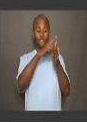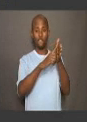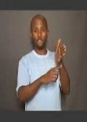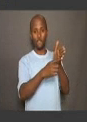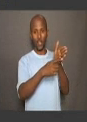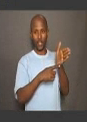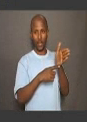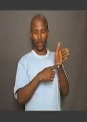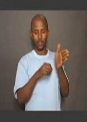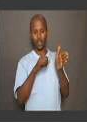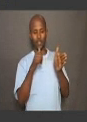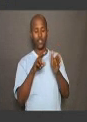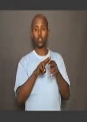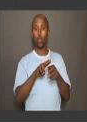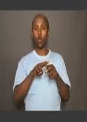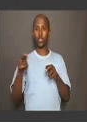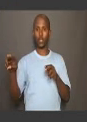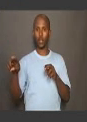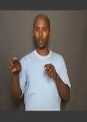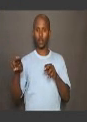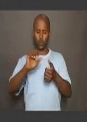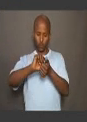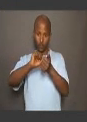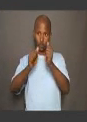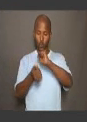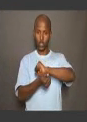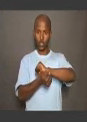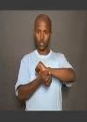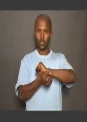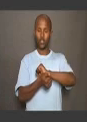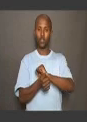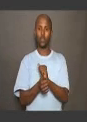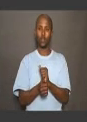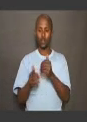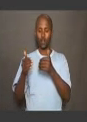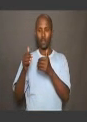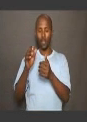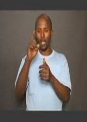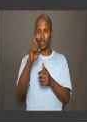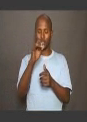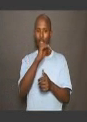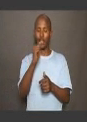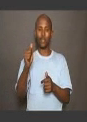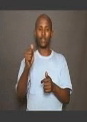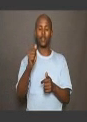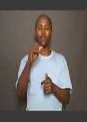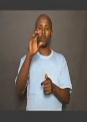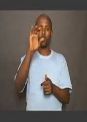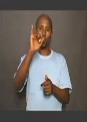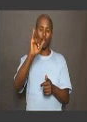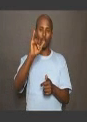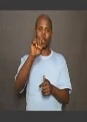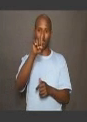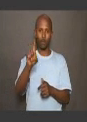than horizontal, we switch the positions of x and y in the